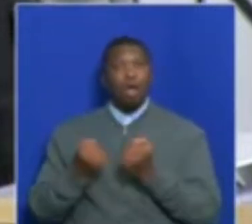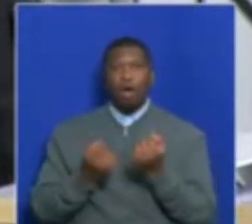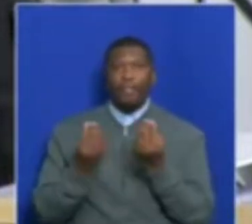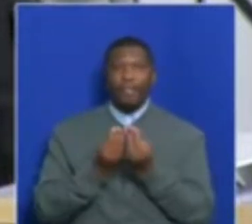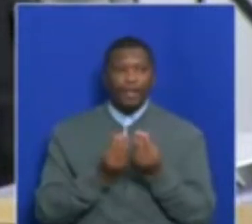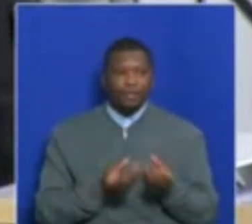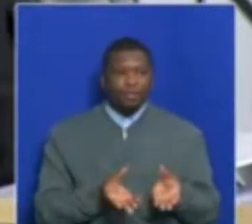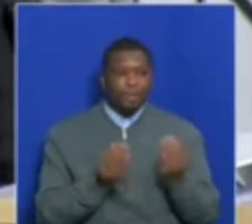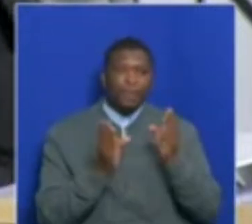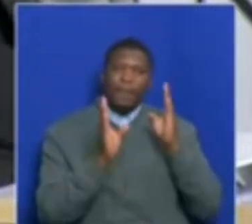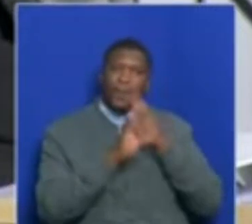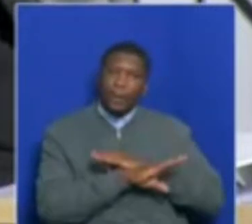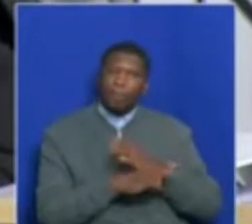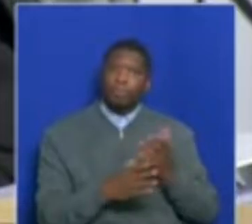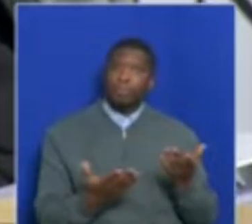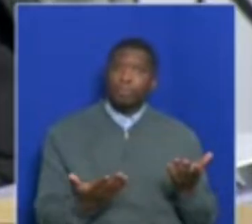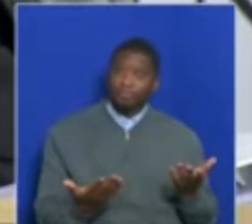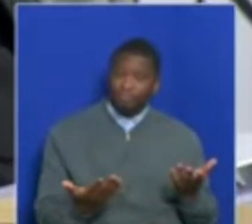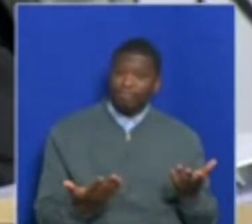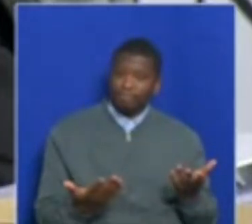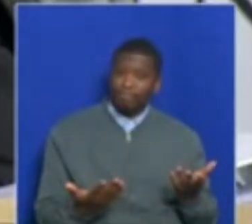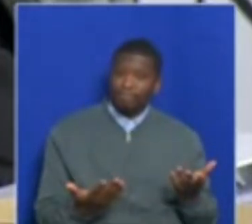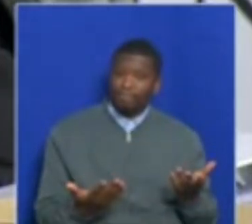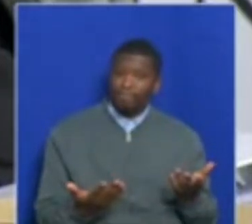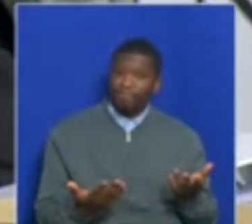So our